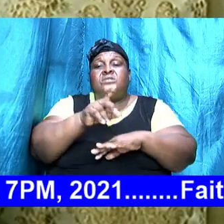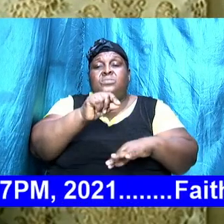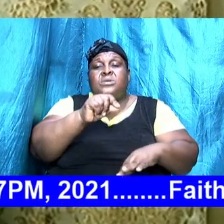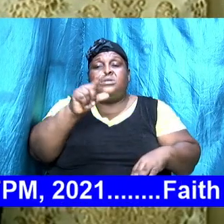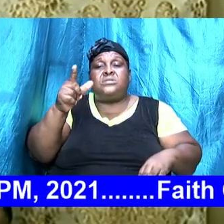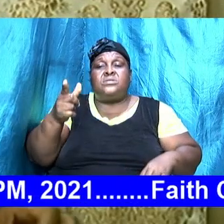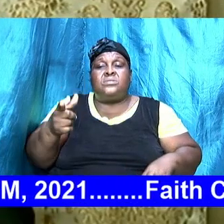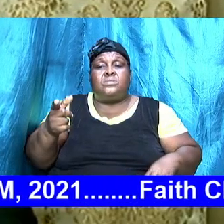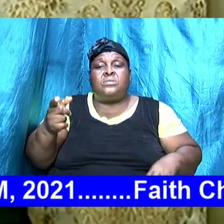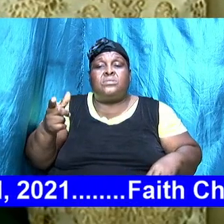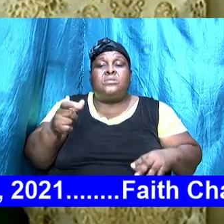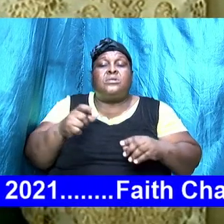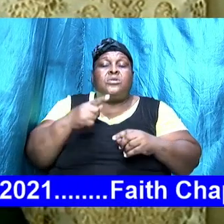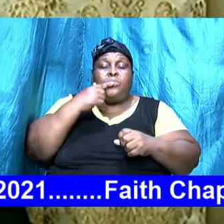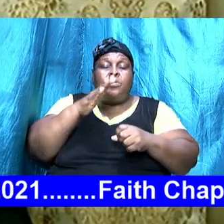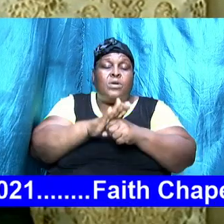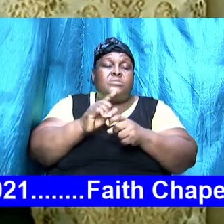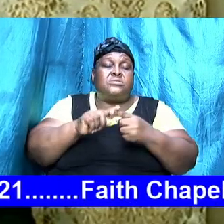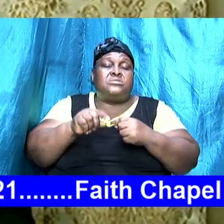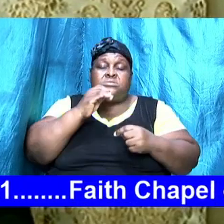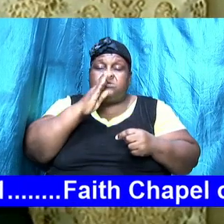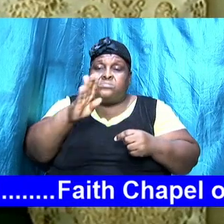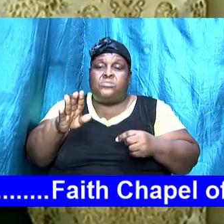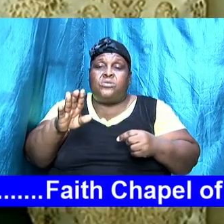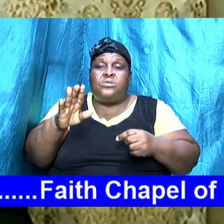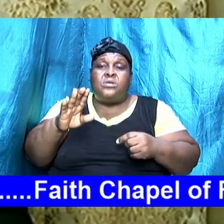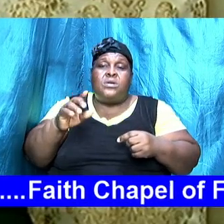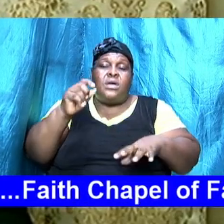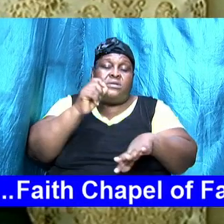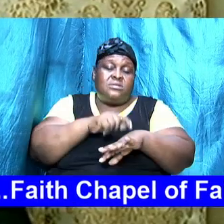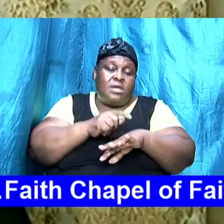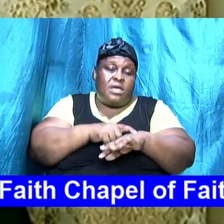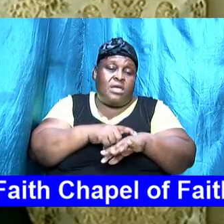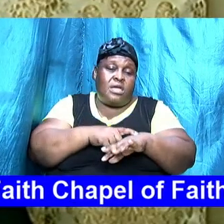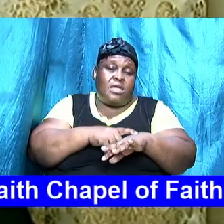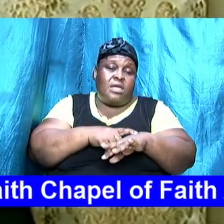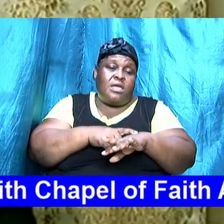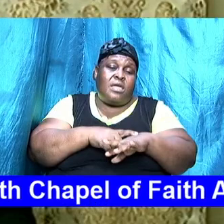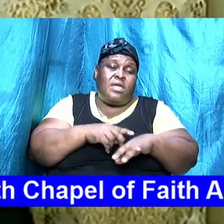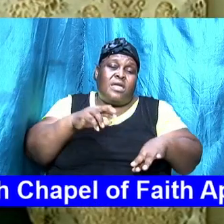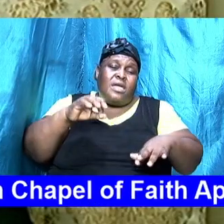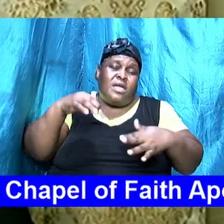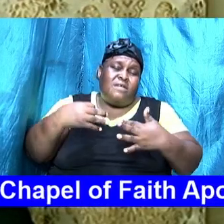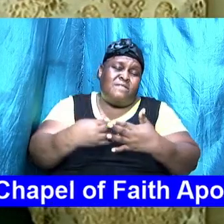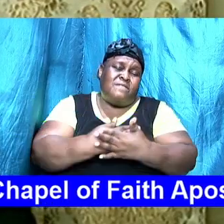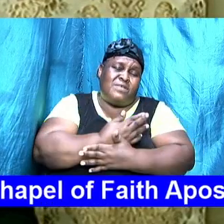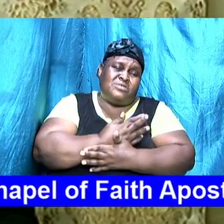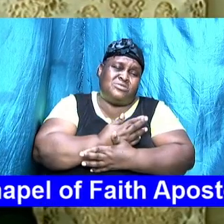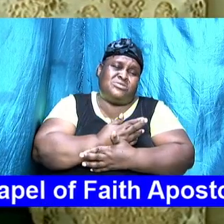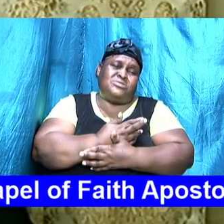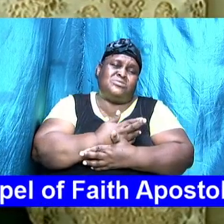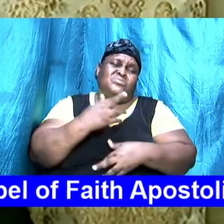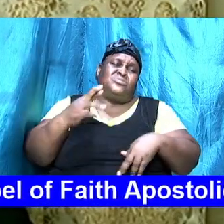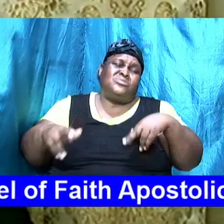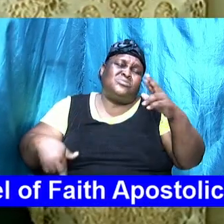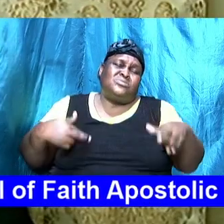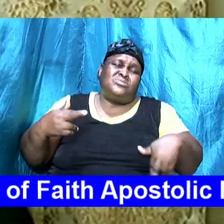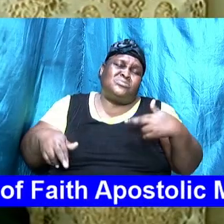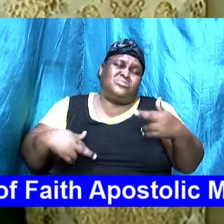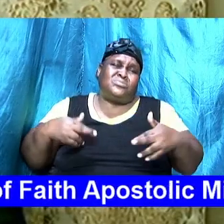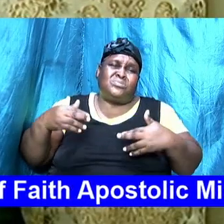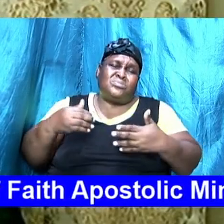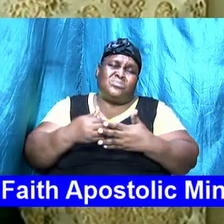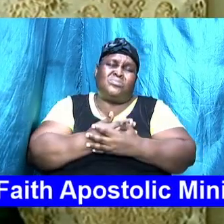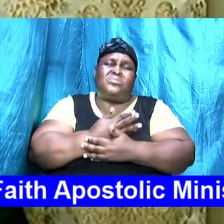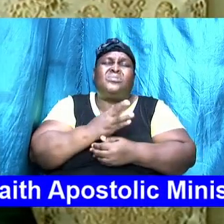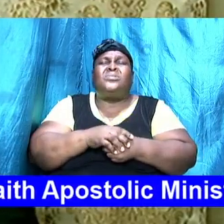2021. It promises to be a time of refreshing, rejoicing, renewal,